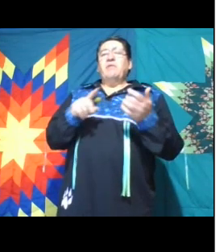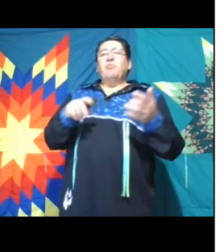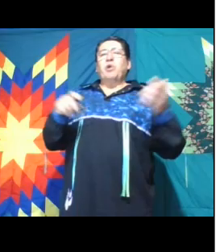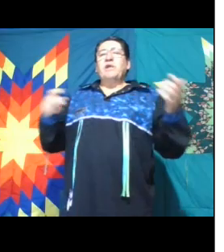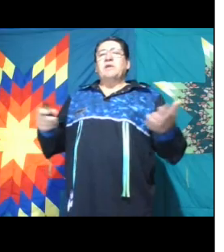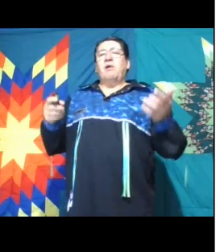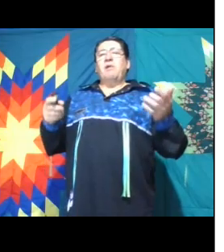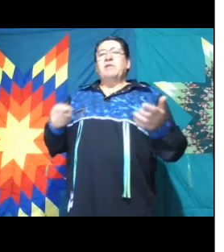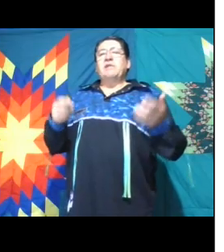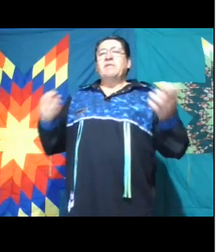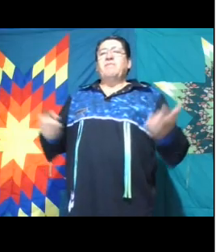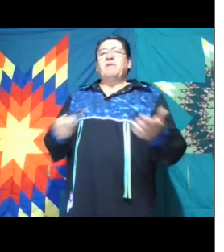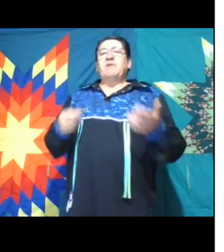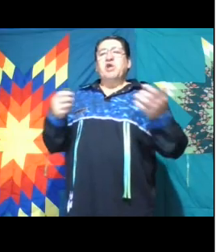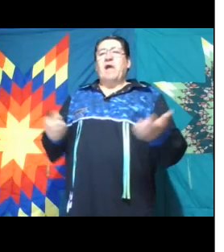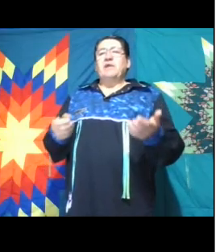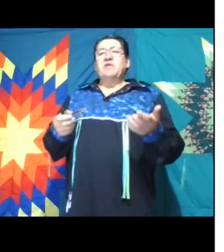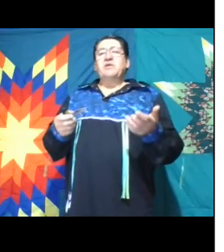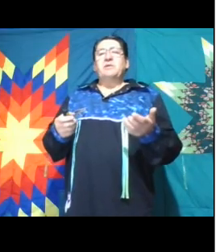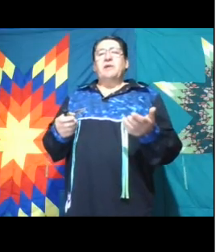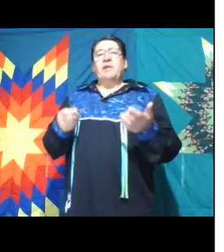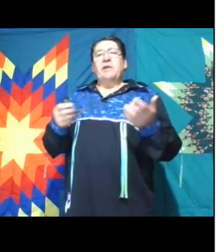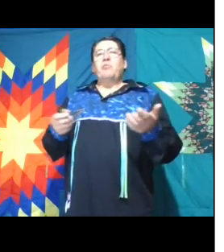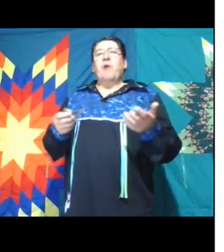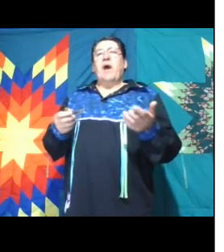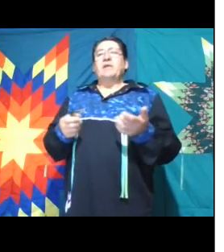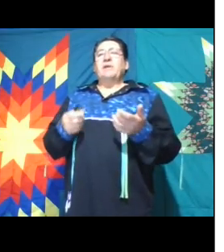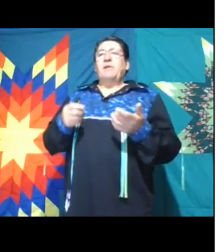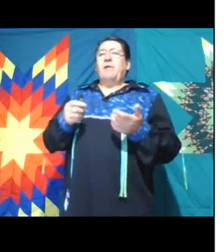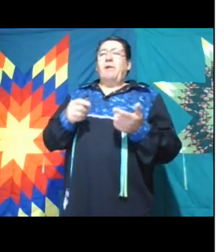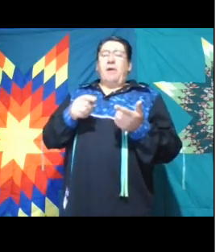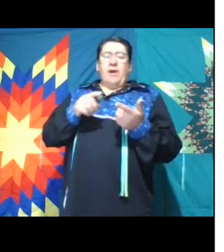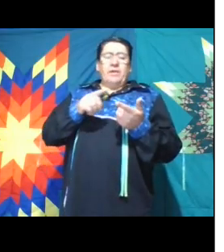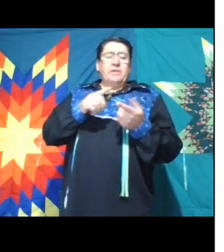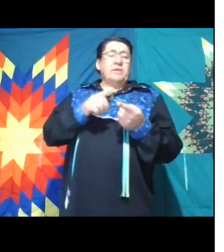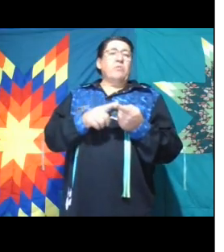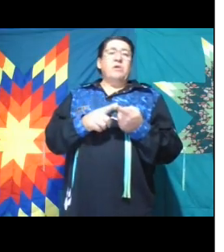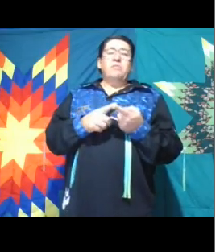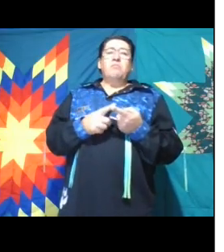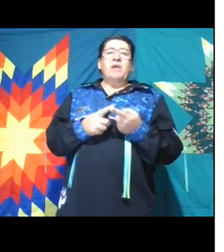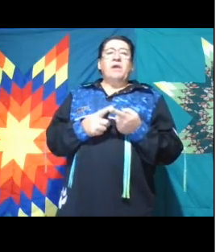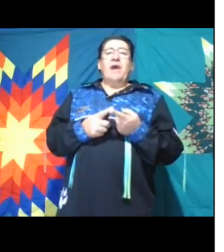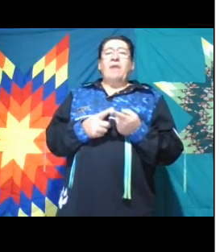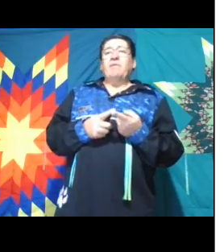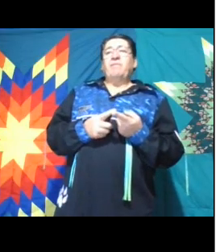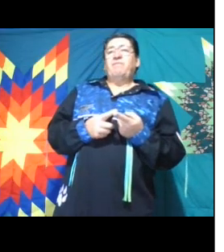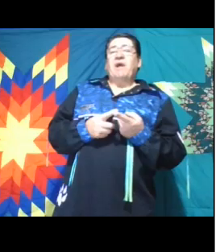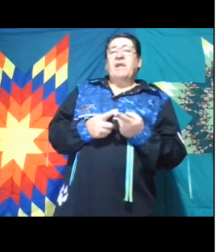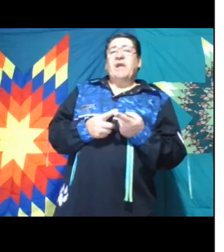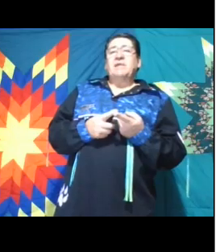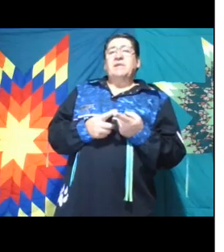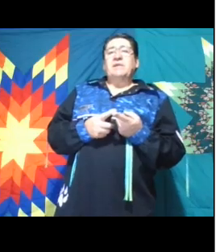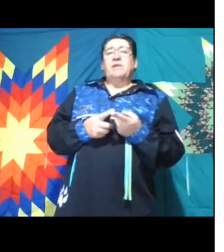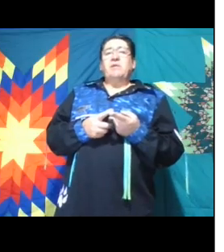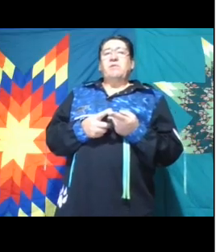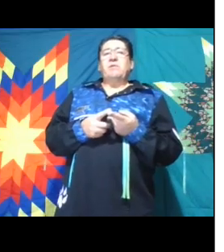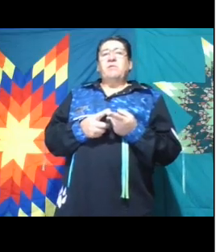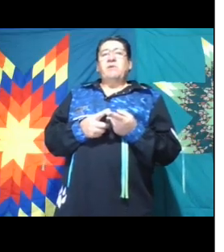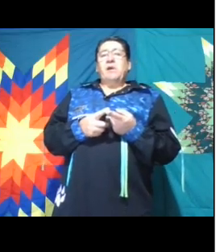that brings on different challenges and impacts. Someone might not have the